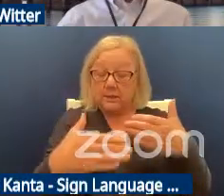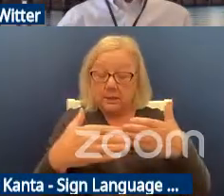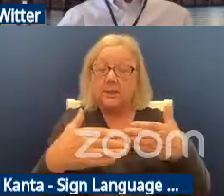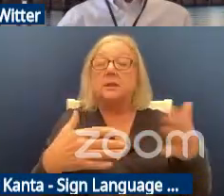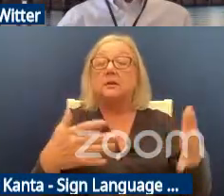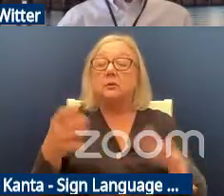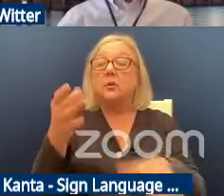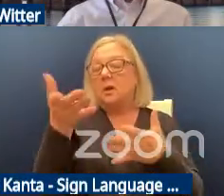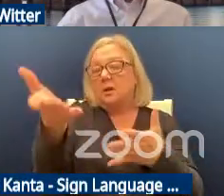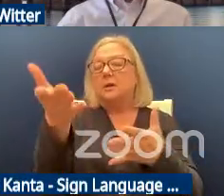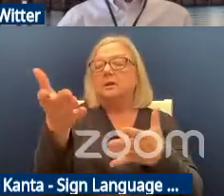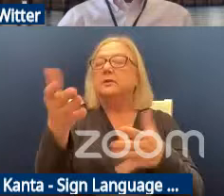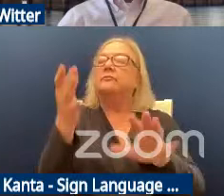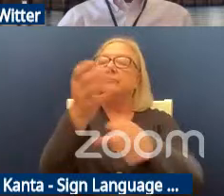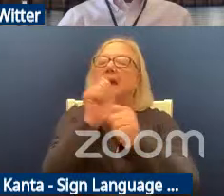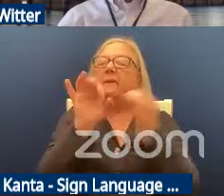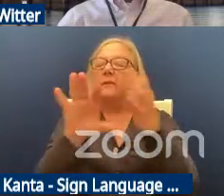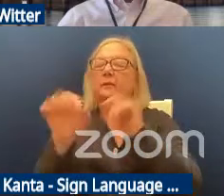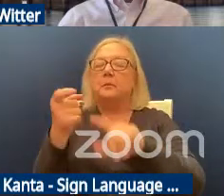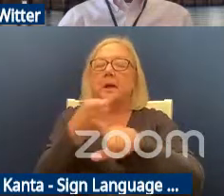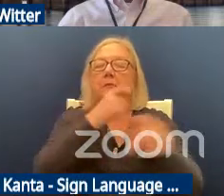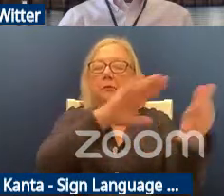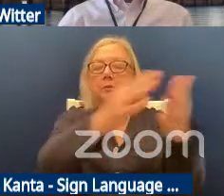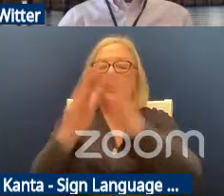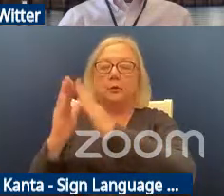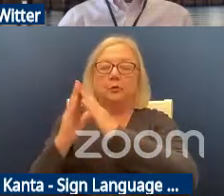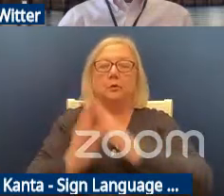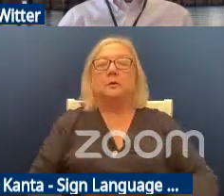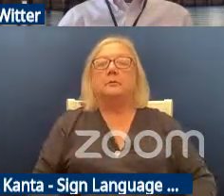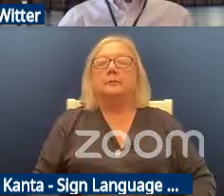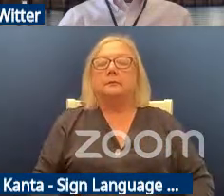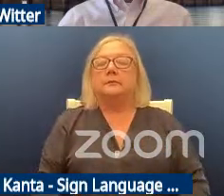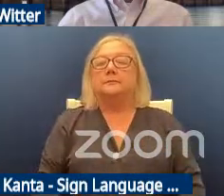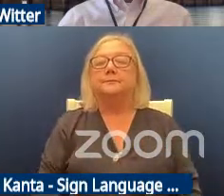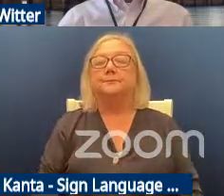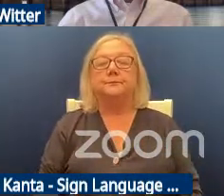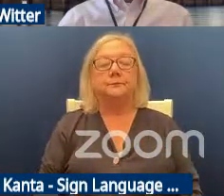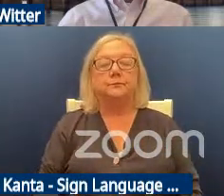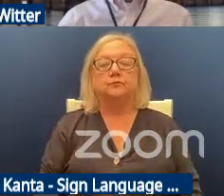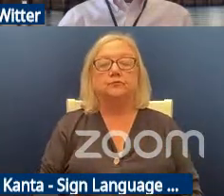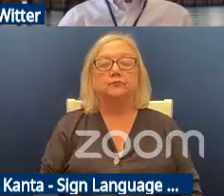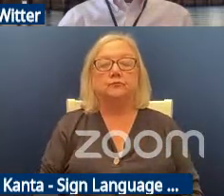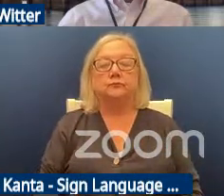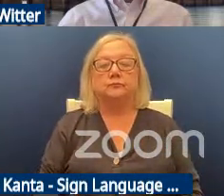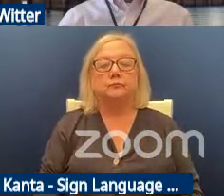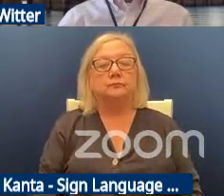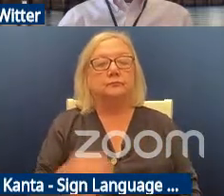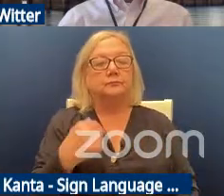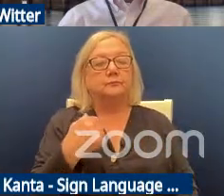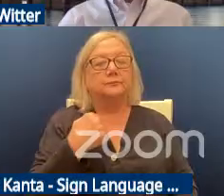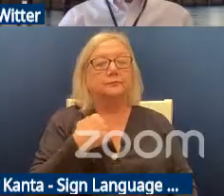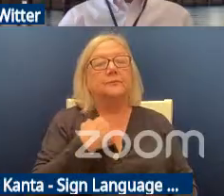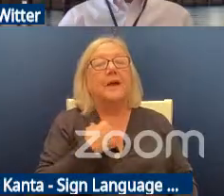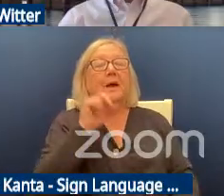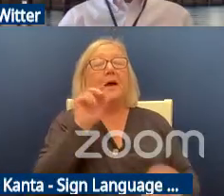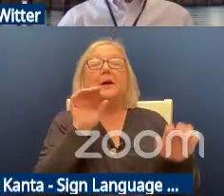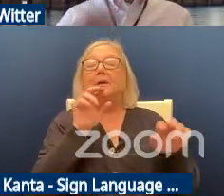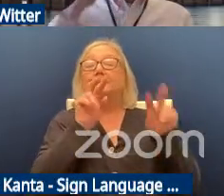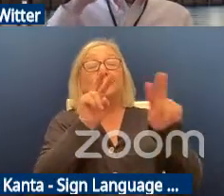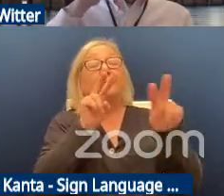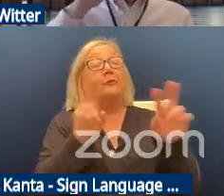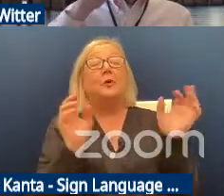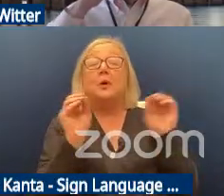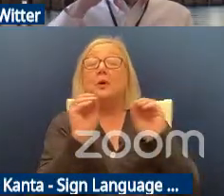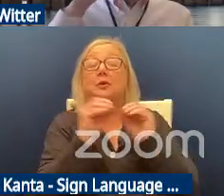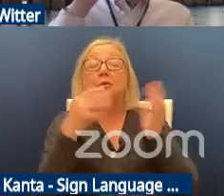community. Yeah, I guess I'm just looking forward to more conversation on this and